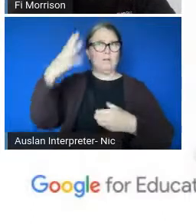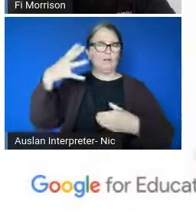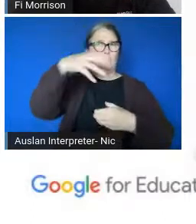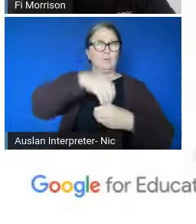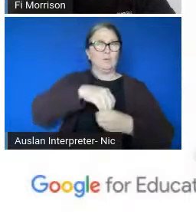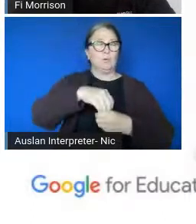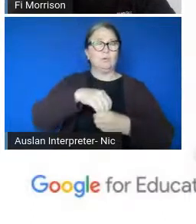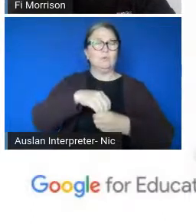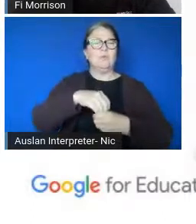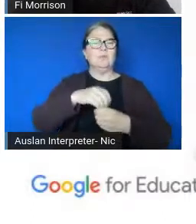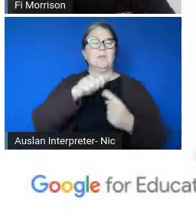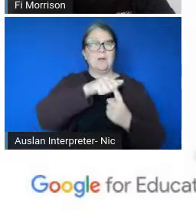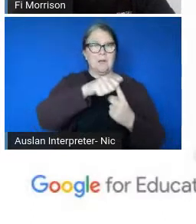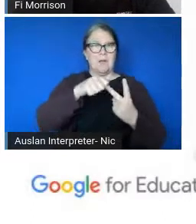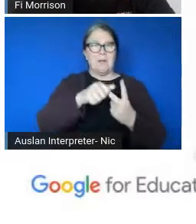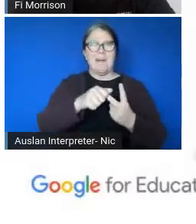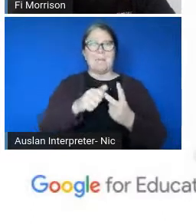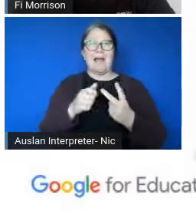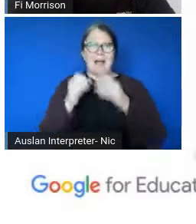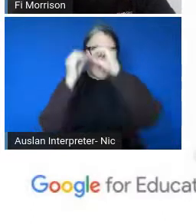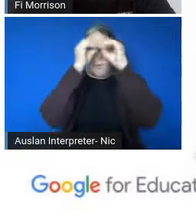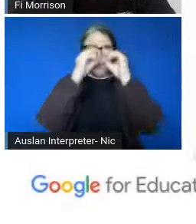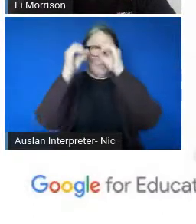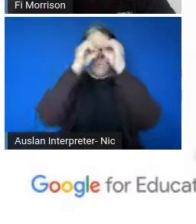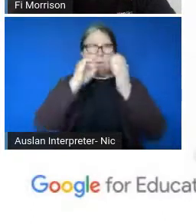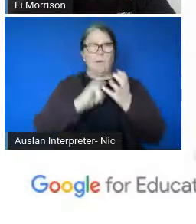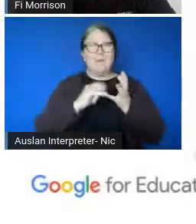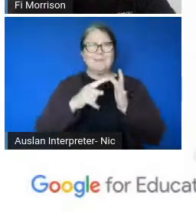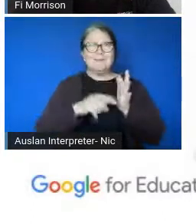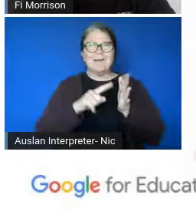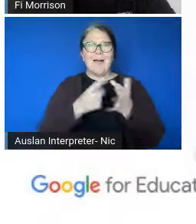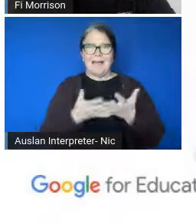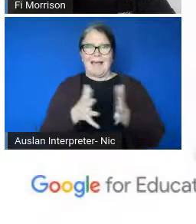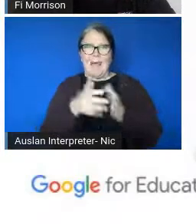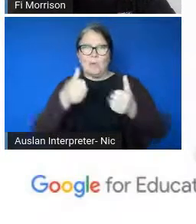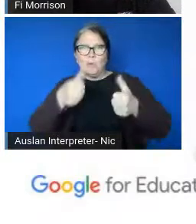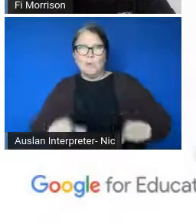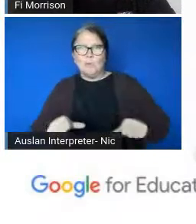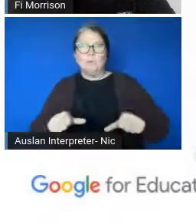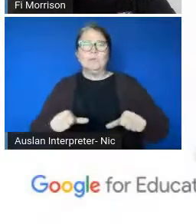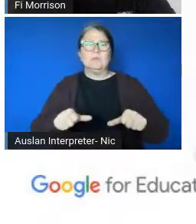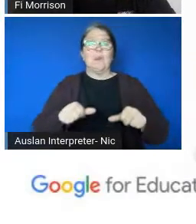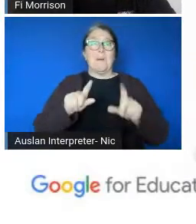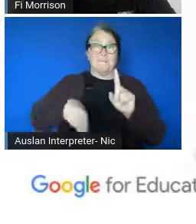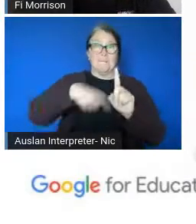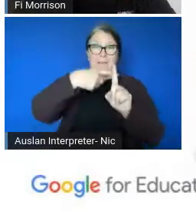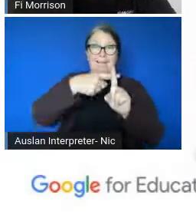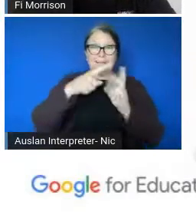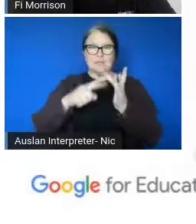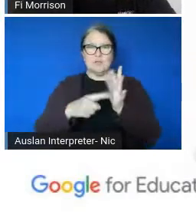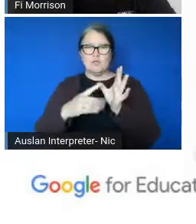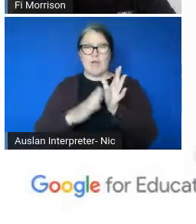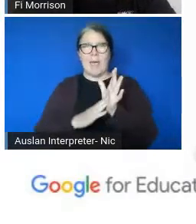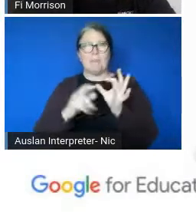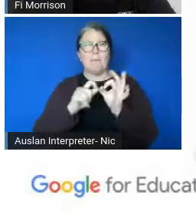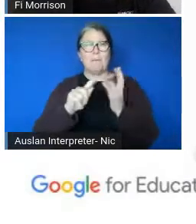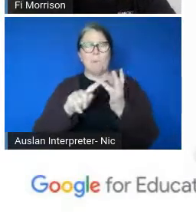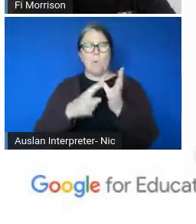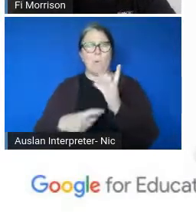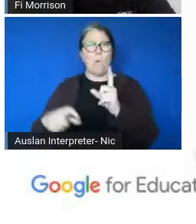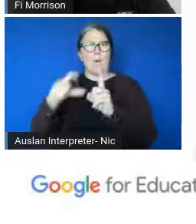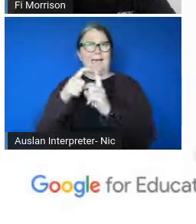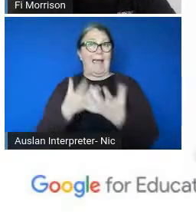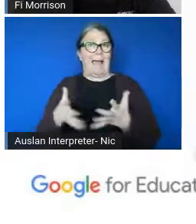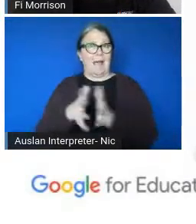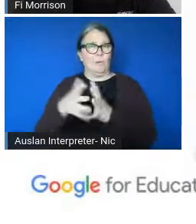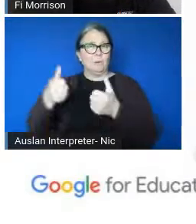demonstrating and critiquing solutions with Google Sites and Jamboard. I am also excited about that. In terms of mindset, we really want you to